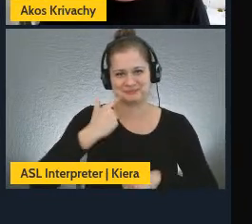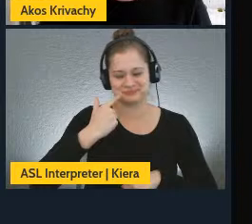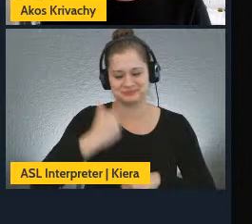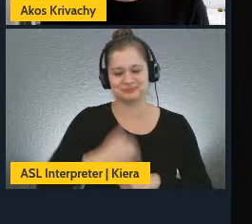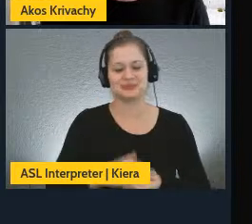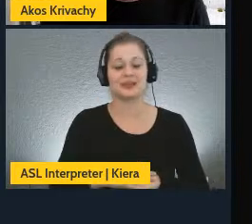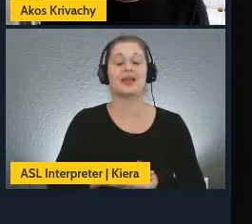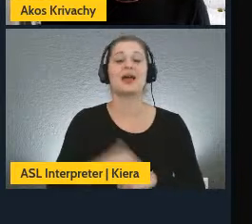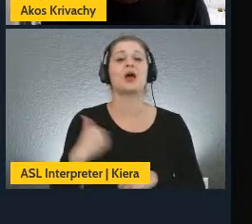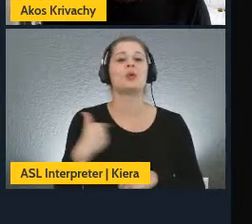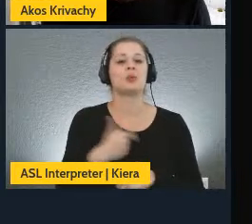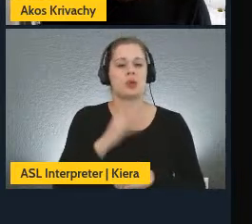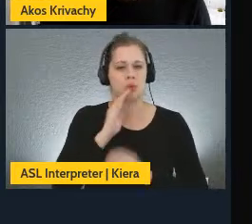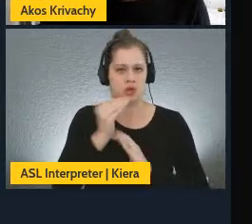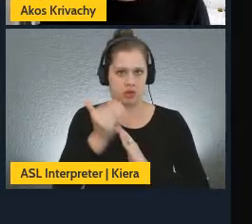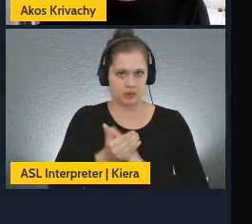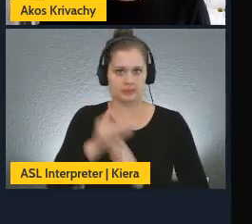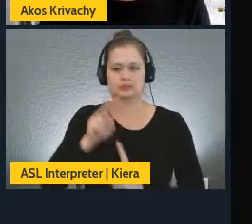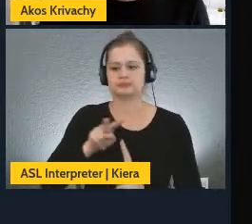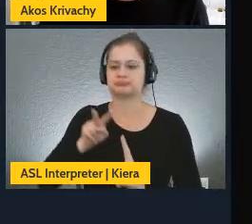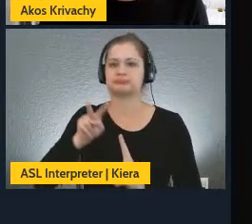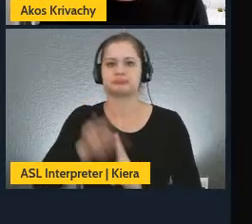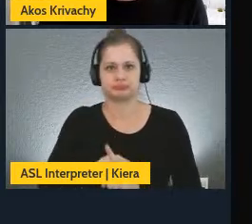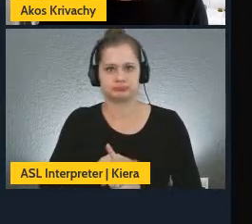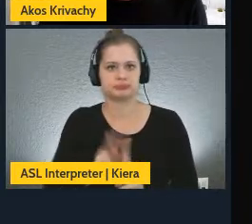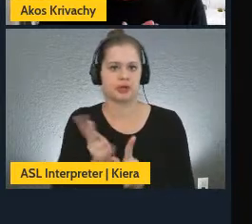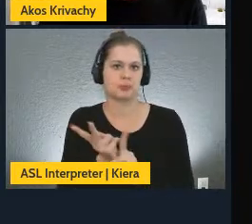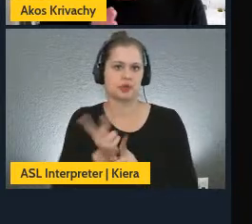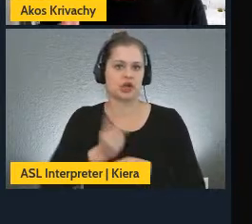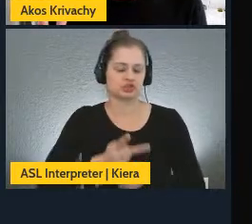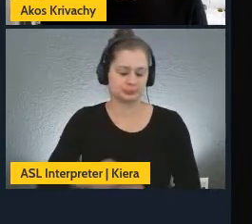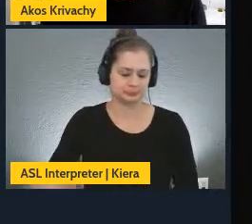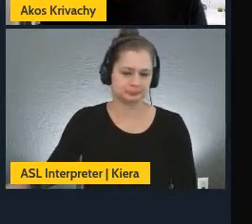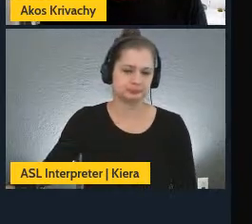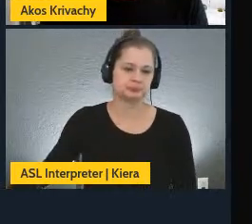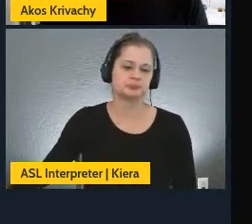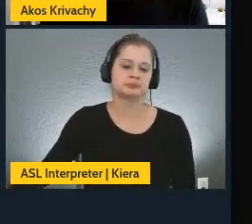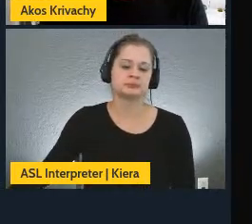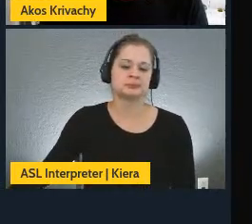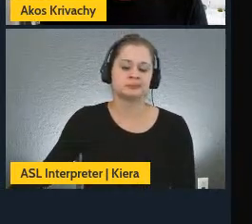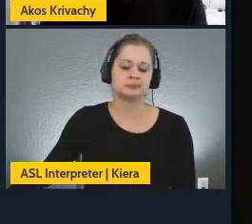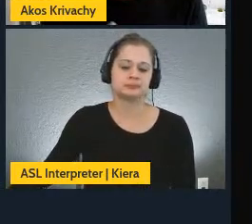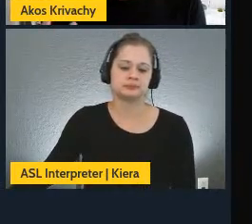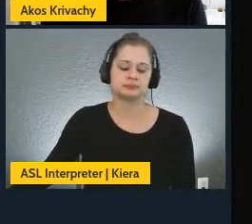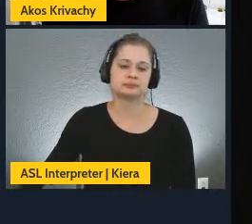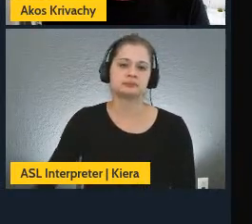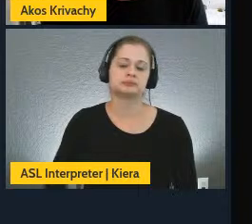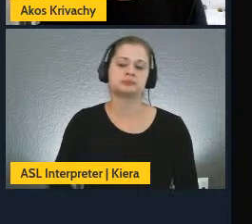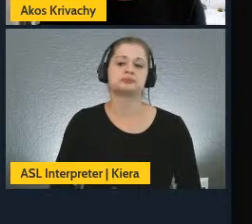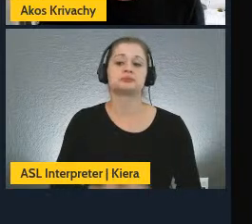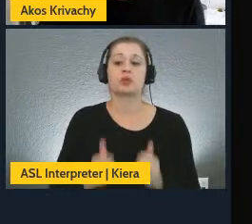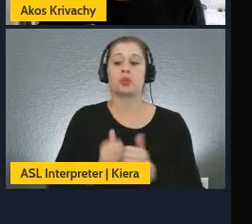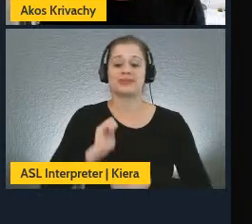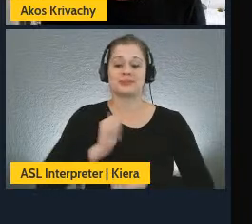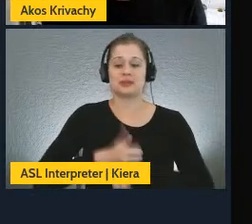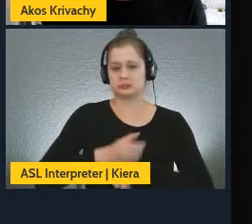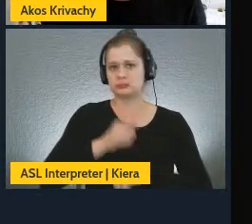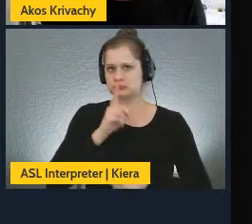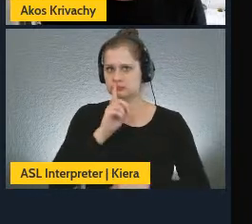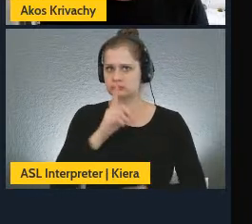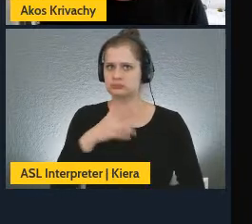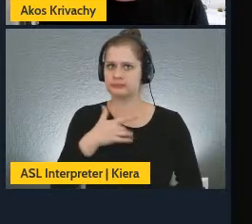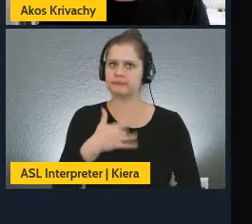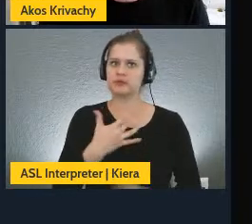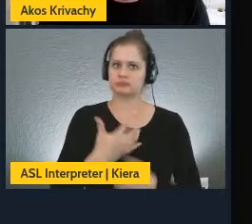automatically deploy to production. So with this setup, we kind of have this kind of high degree of confidence throughout